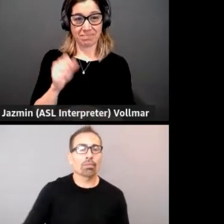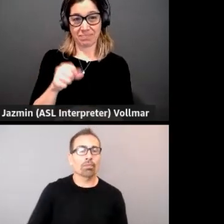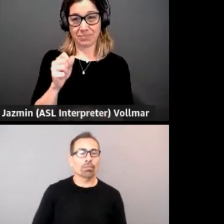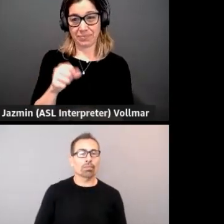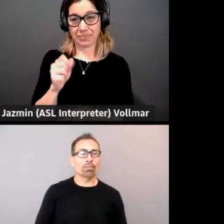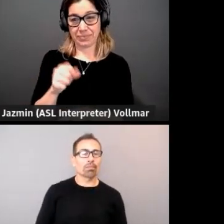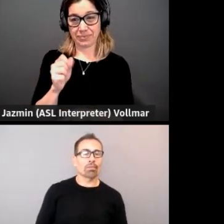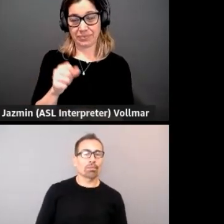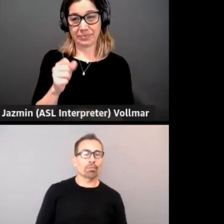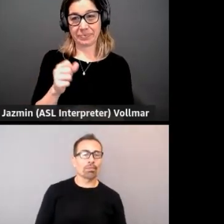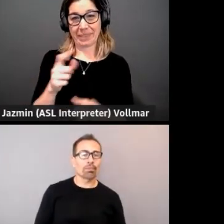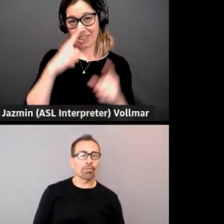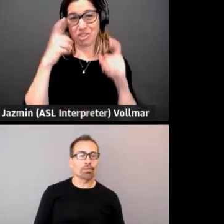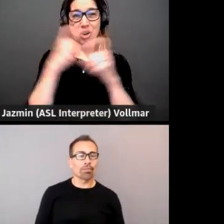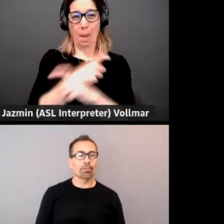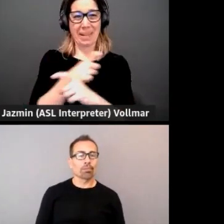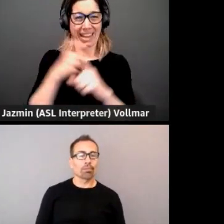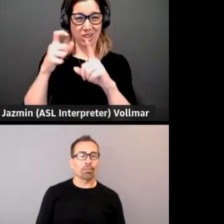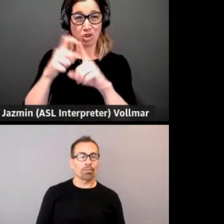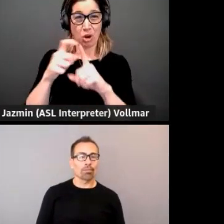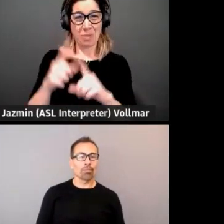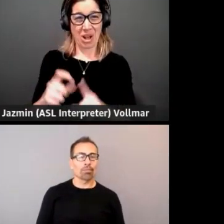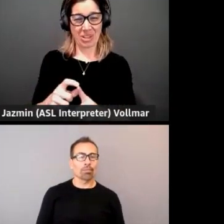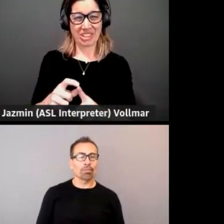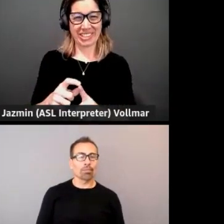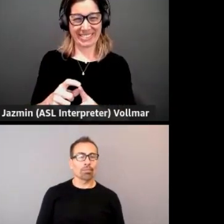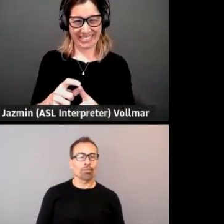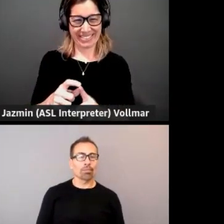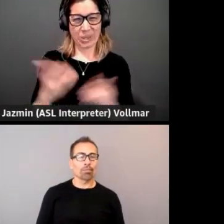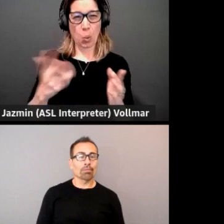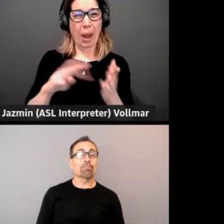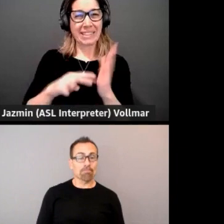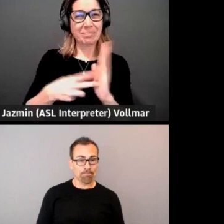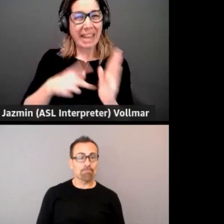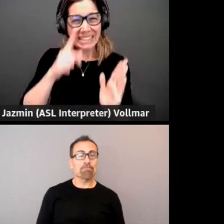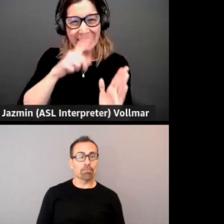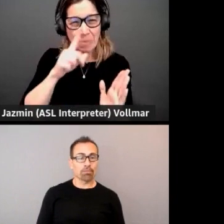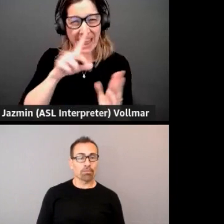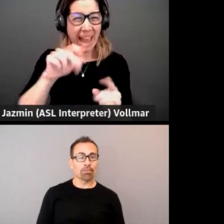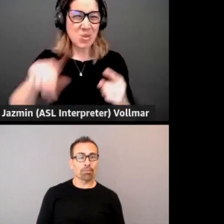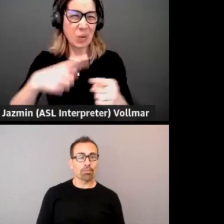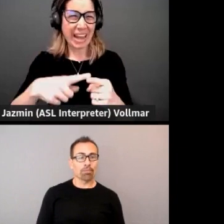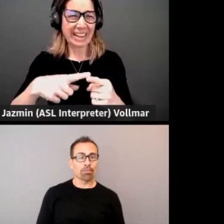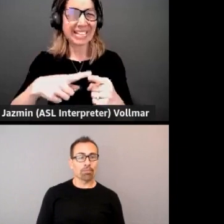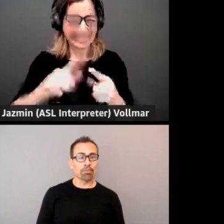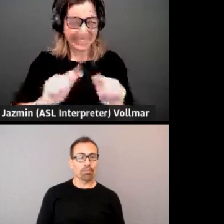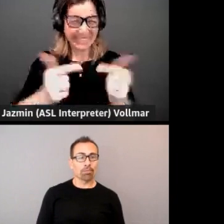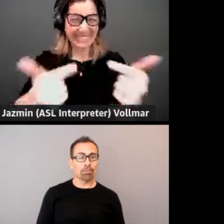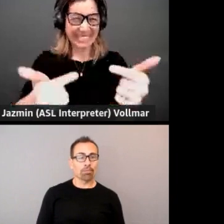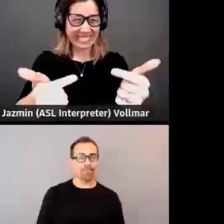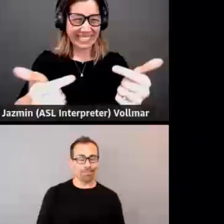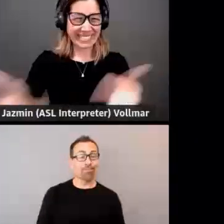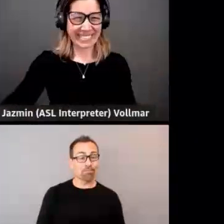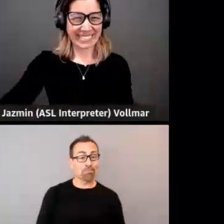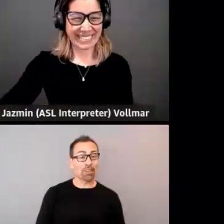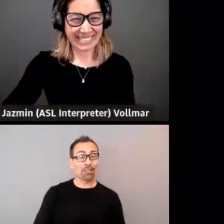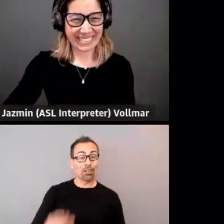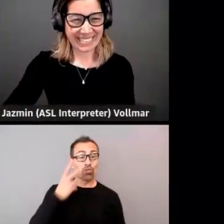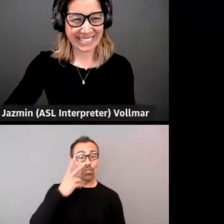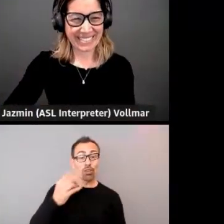it's a bit complicated, the terminology. What is meant with simulation and when. So as we see here, we get our final